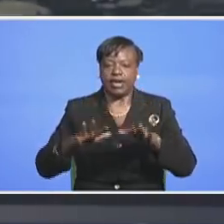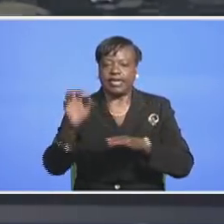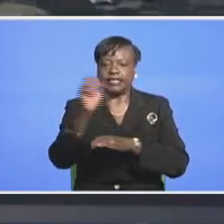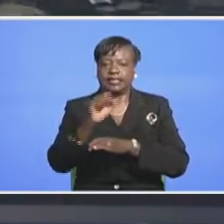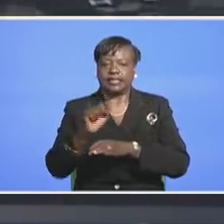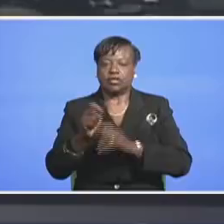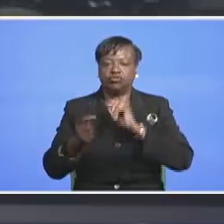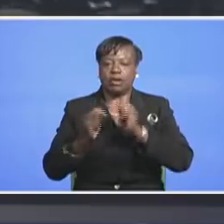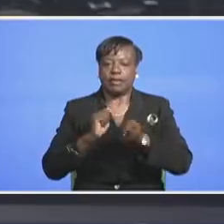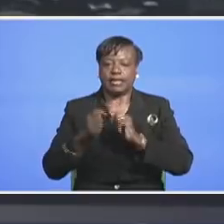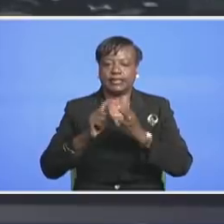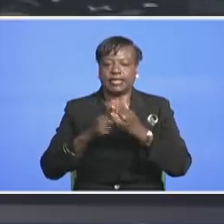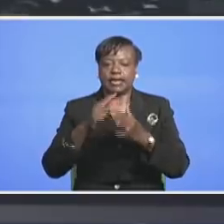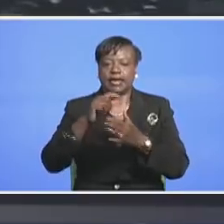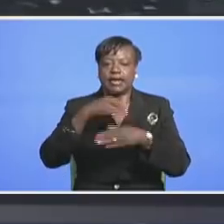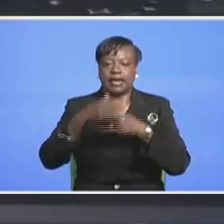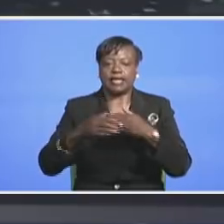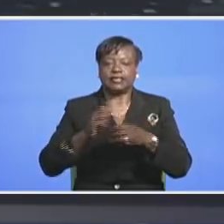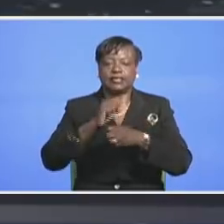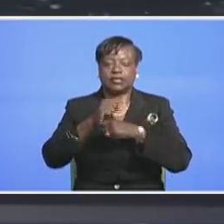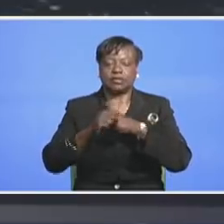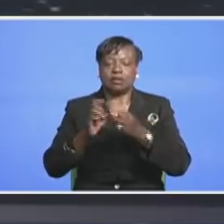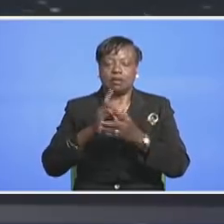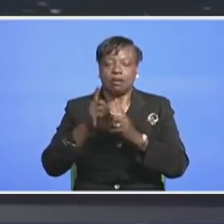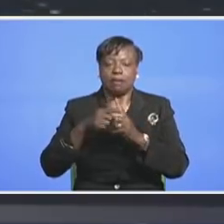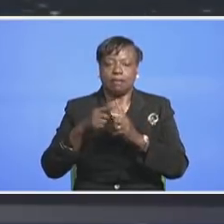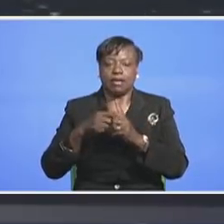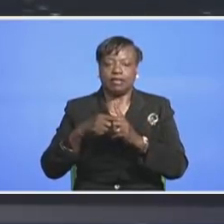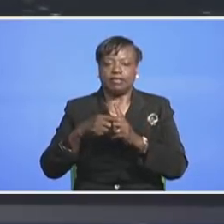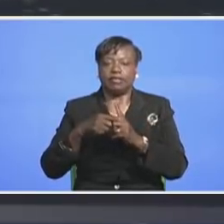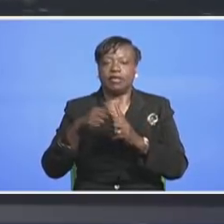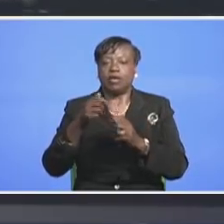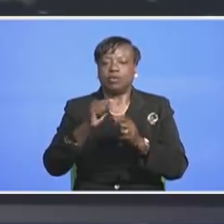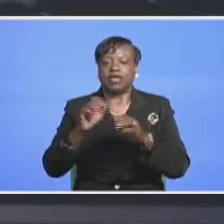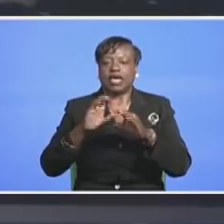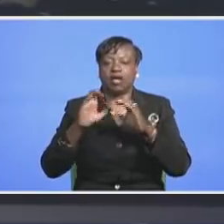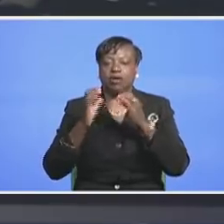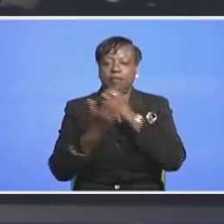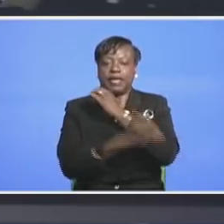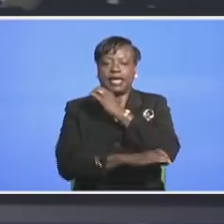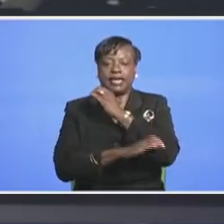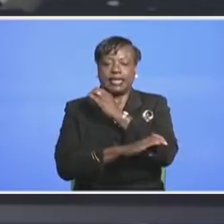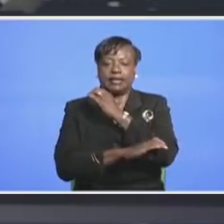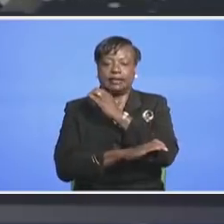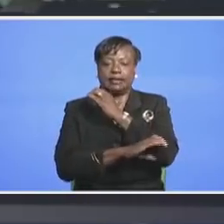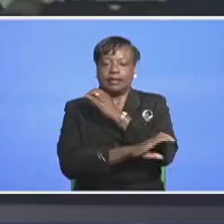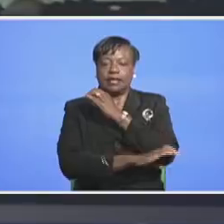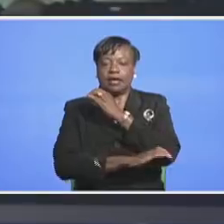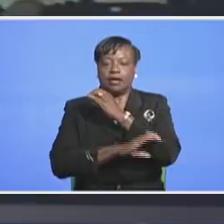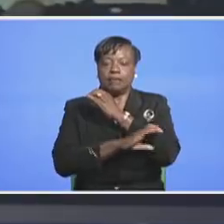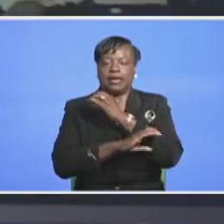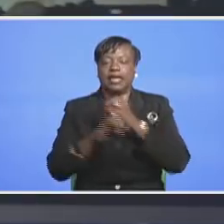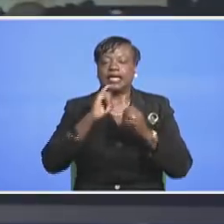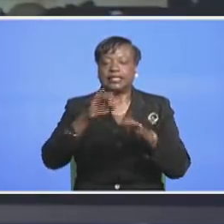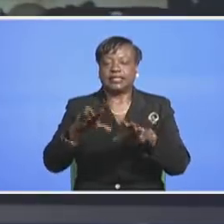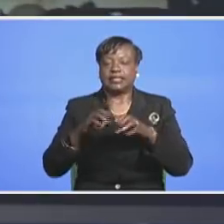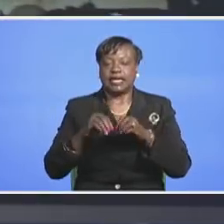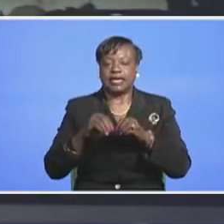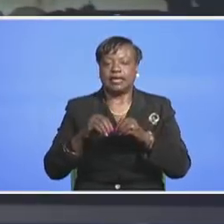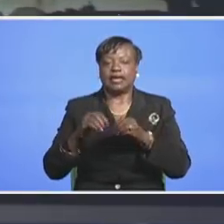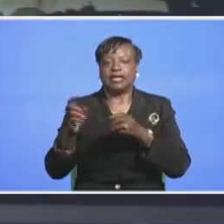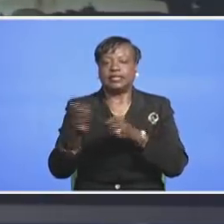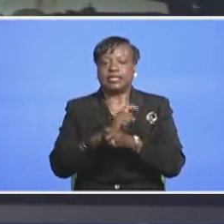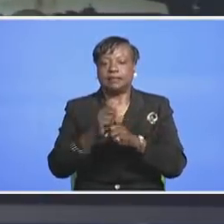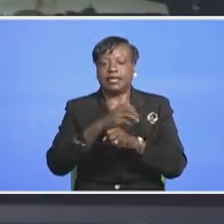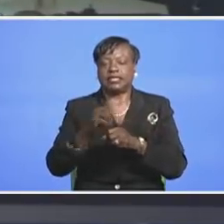beginning next month, the Economic Commission for Latin America and the Caribbean Sub-Regional Headquarters for the Caribbean is taking its damage and